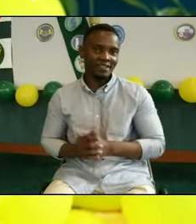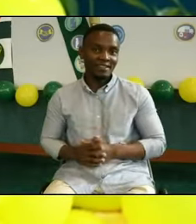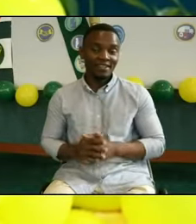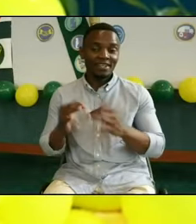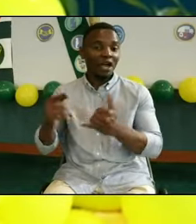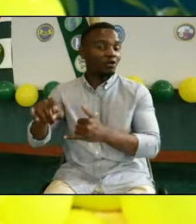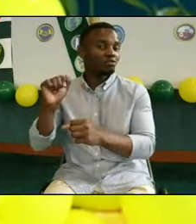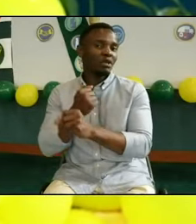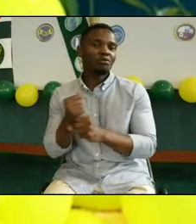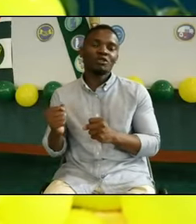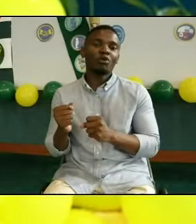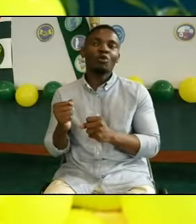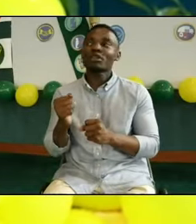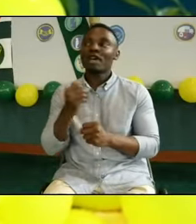up.